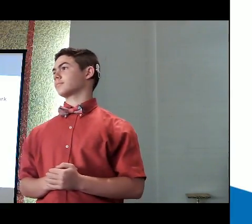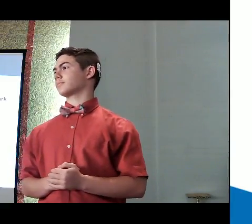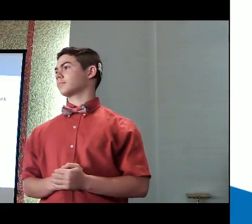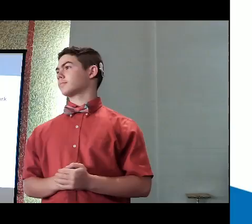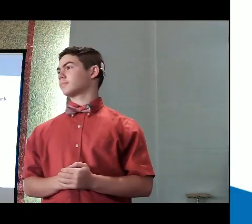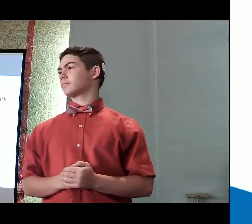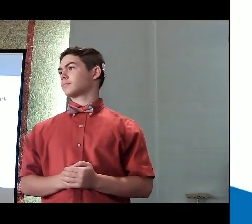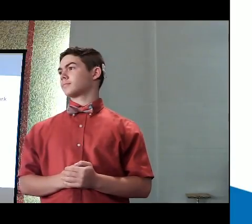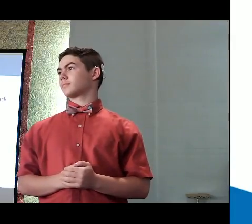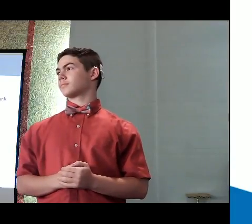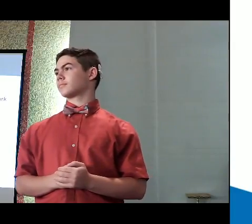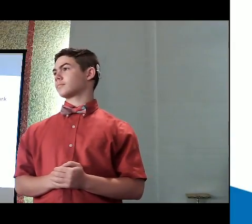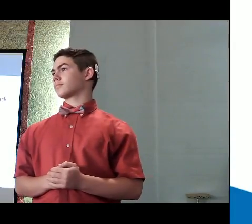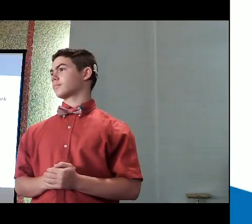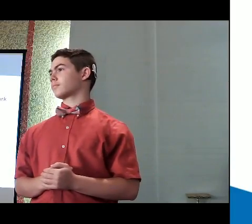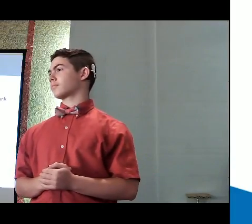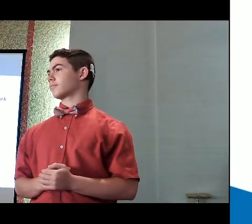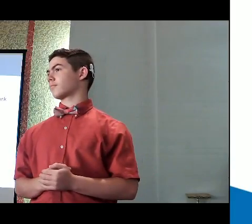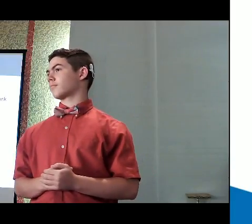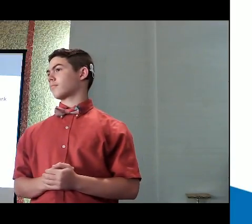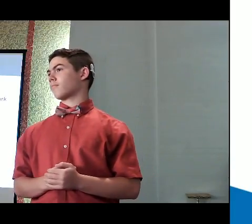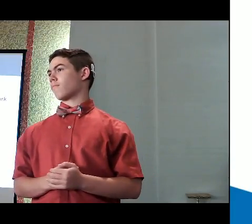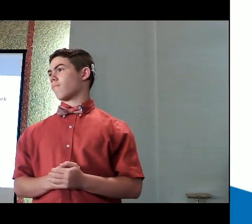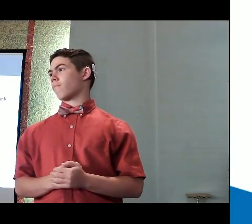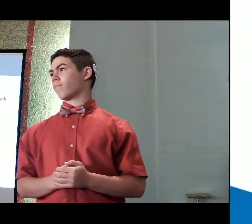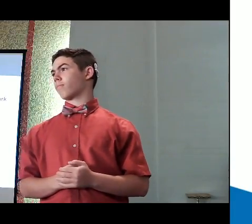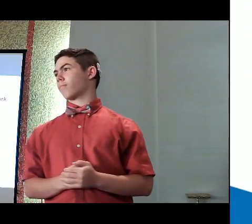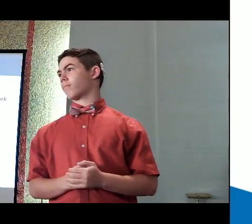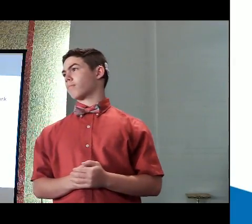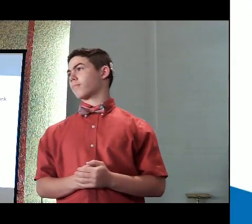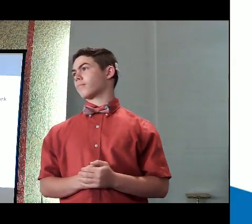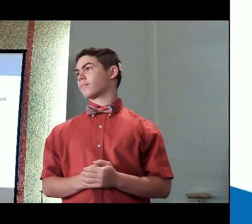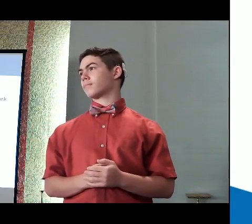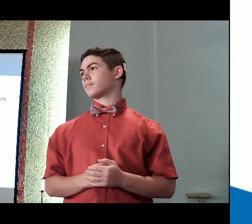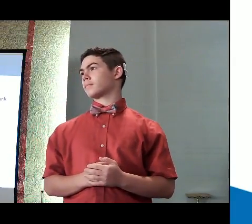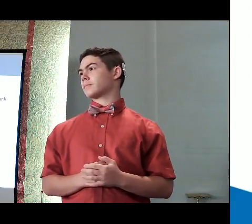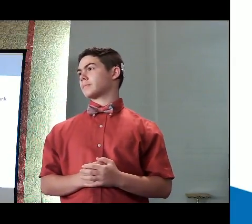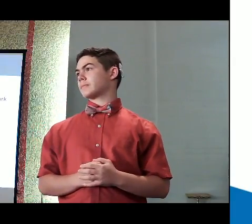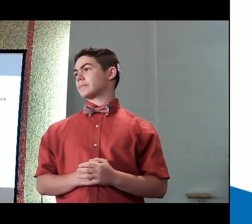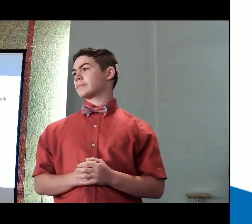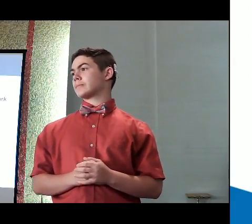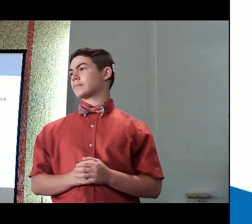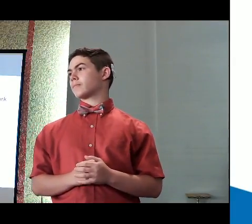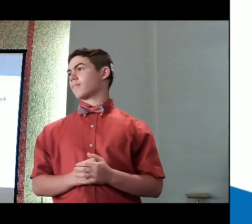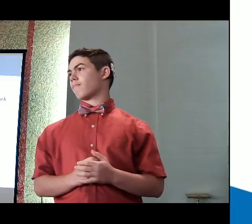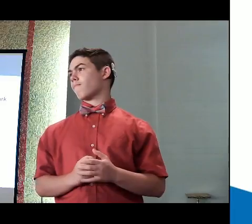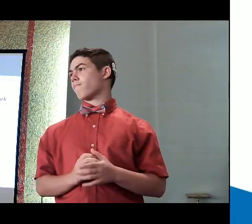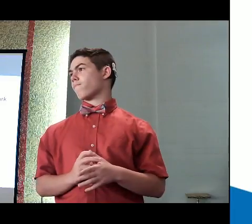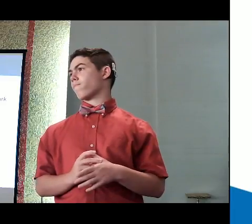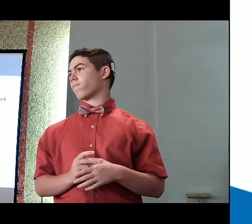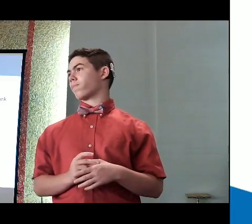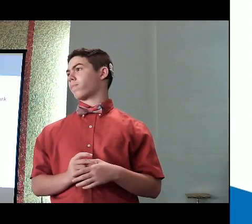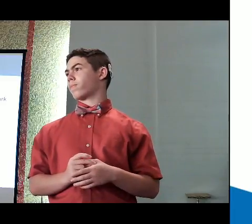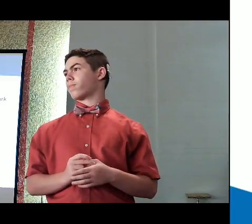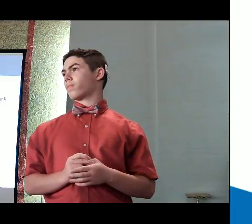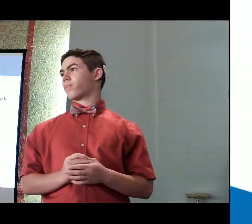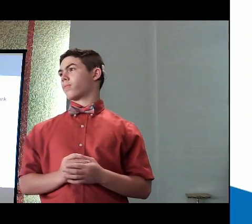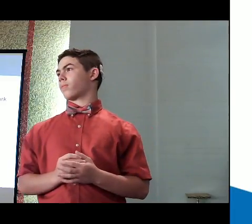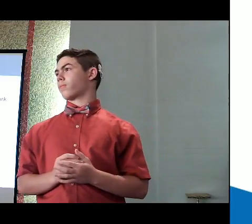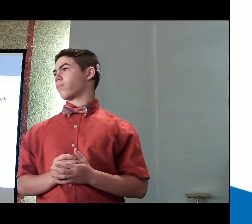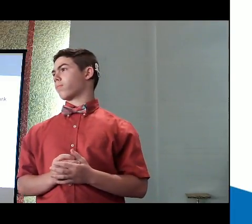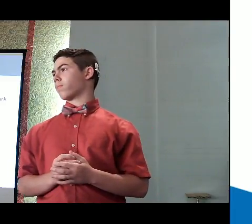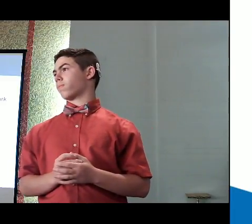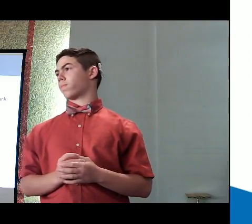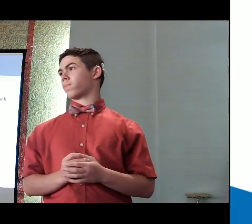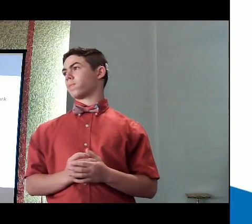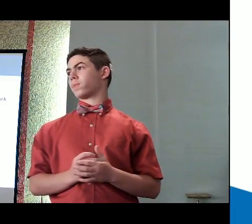Just don't hand them out like candy, free for all. You know, if they're interested, you don't want to see them on the floor. You know, I would recommend that. If you have any questions